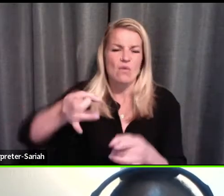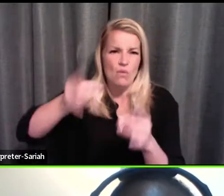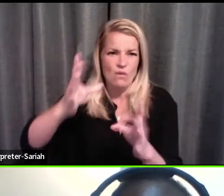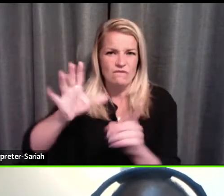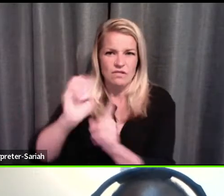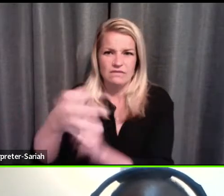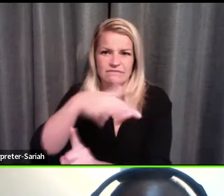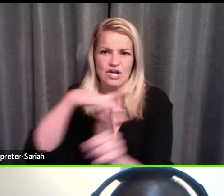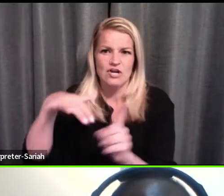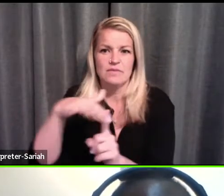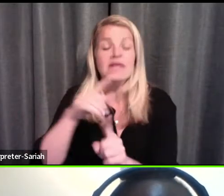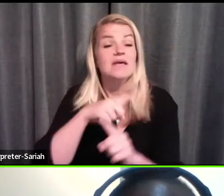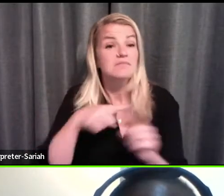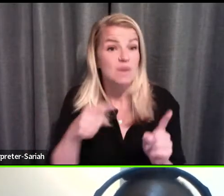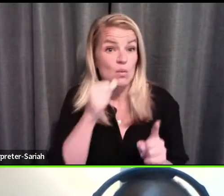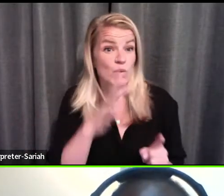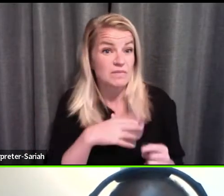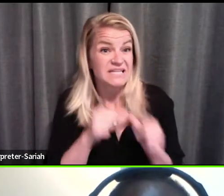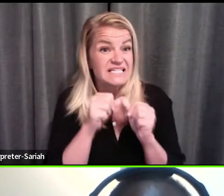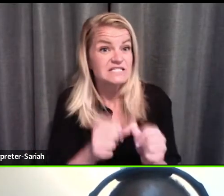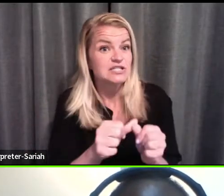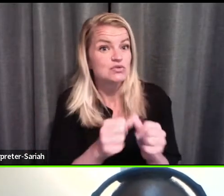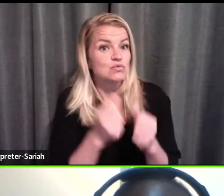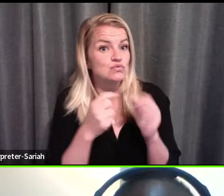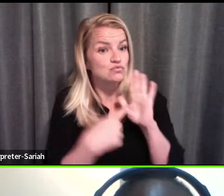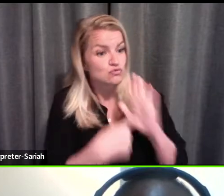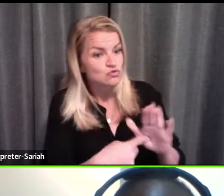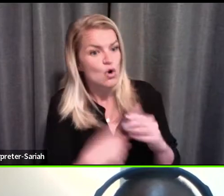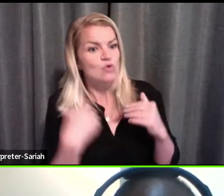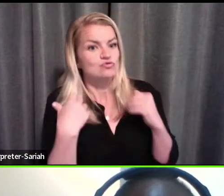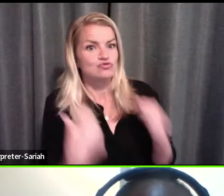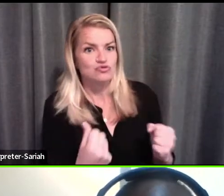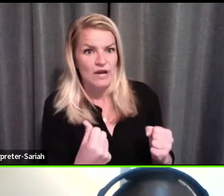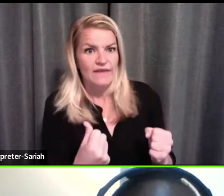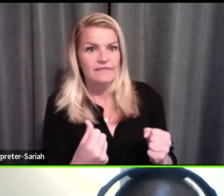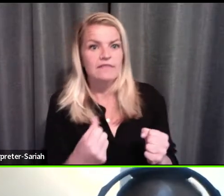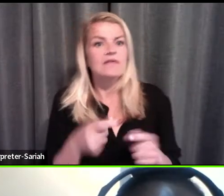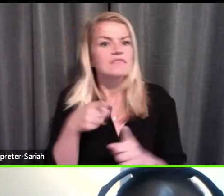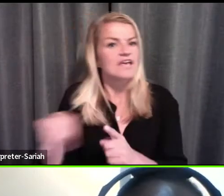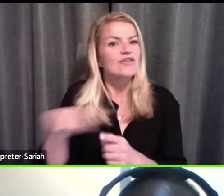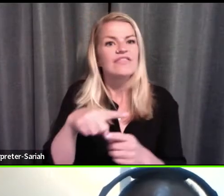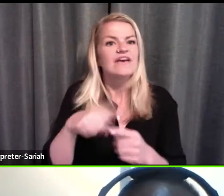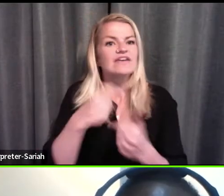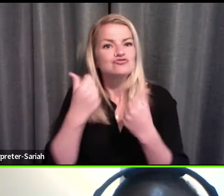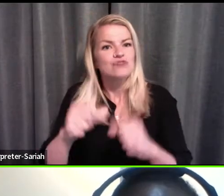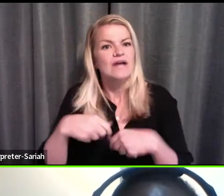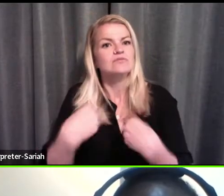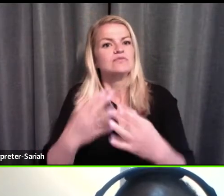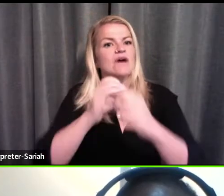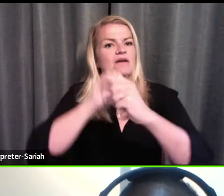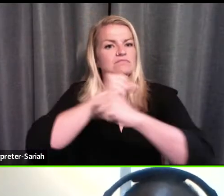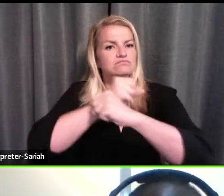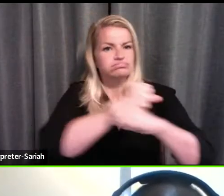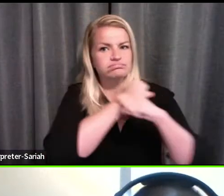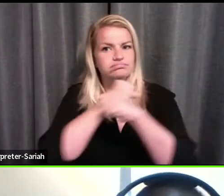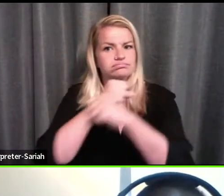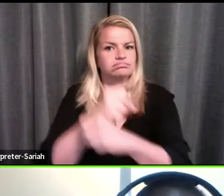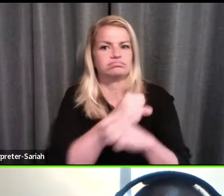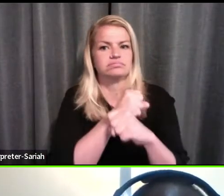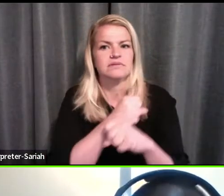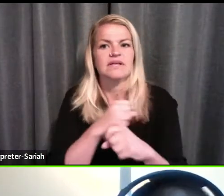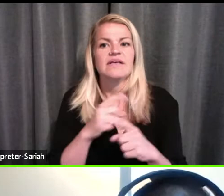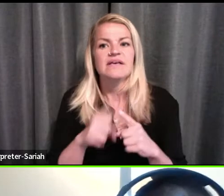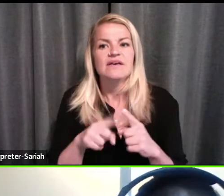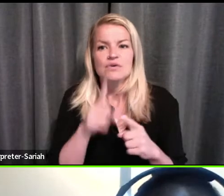their strength by being in forefront in peace building and ensuring security through initiatives like Nyumba Kumi. Apart from